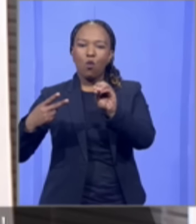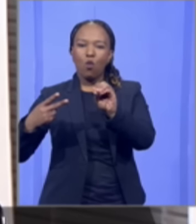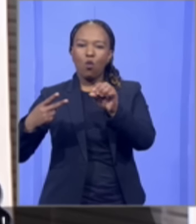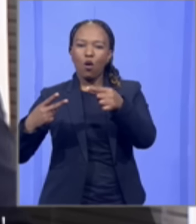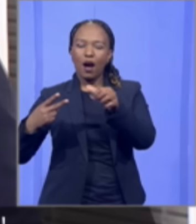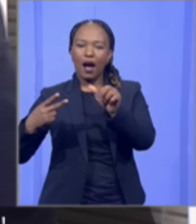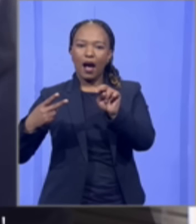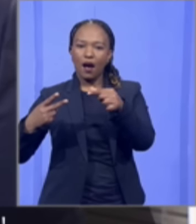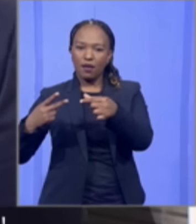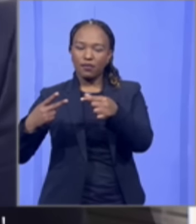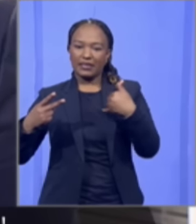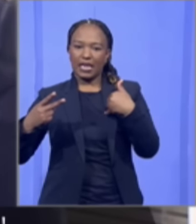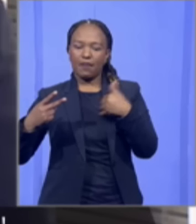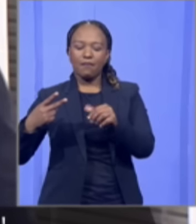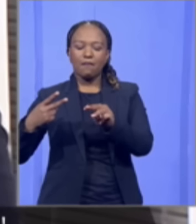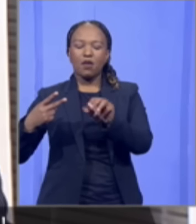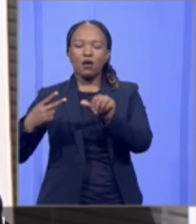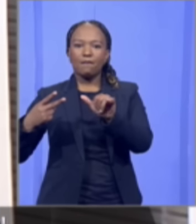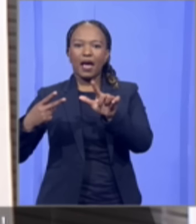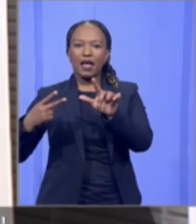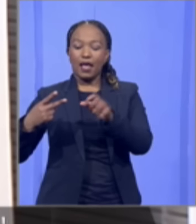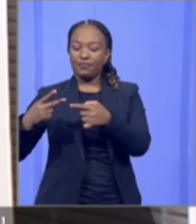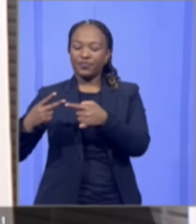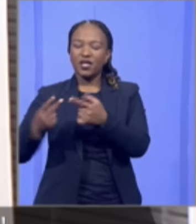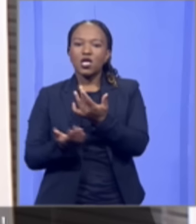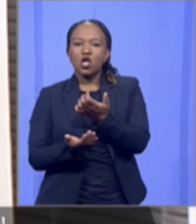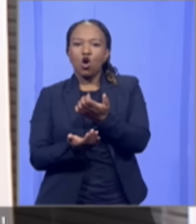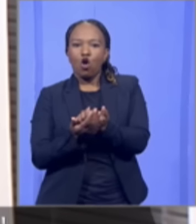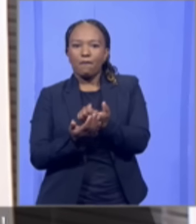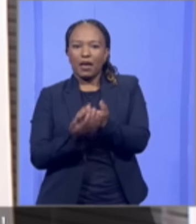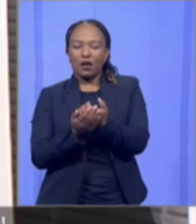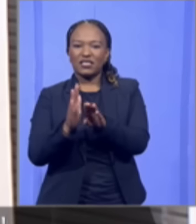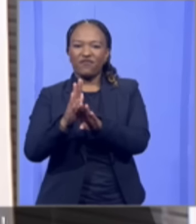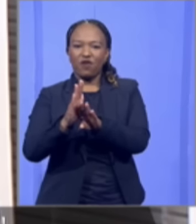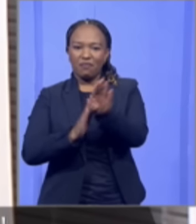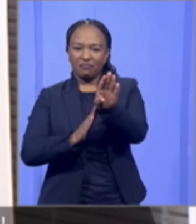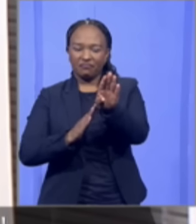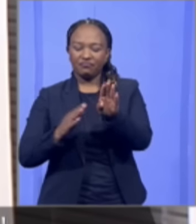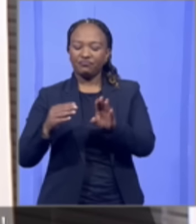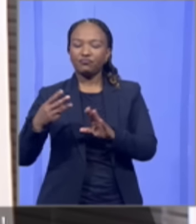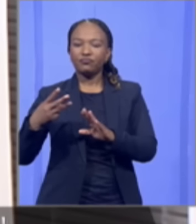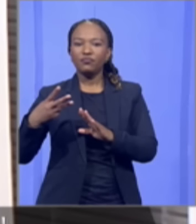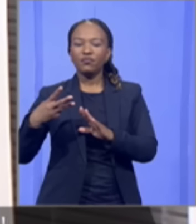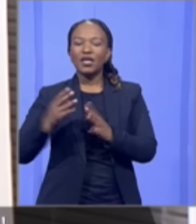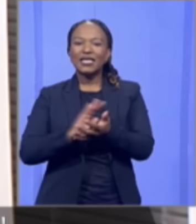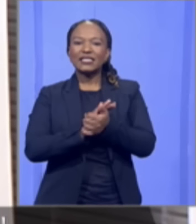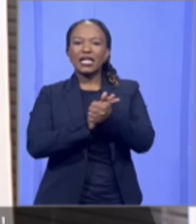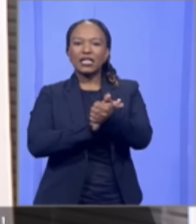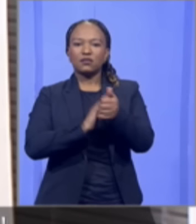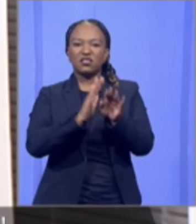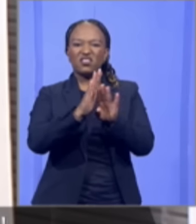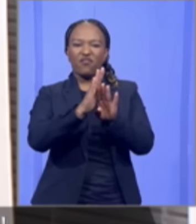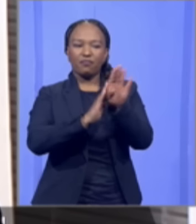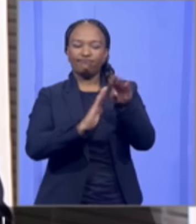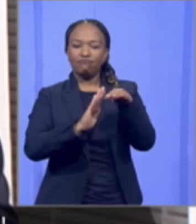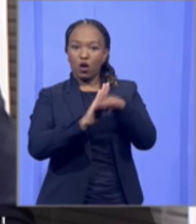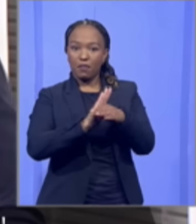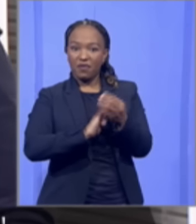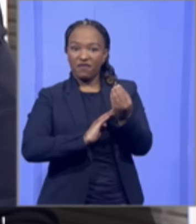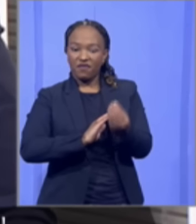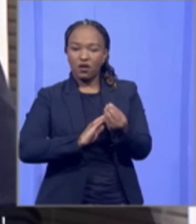as the Department of Economic Development. Our skills development program and the desire